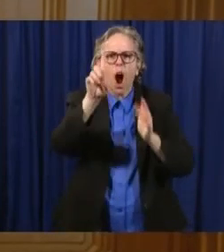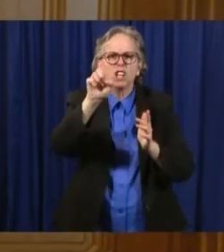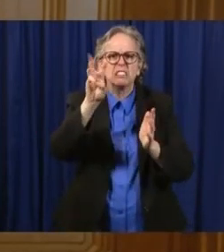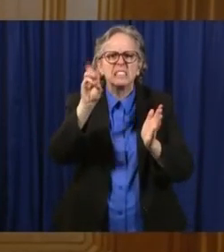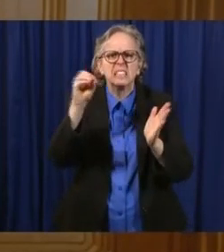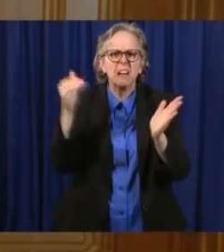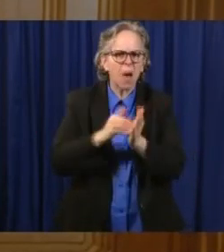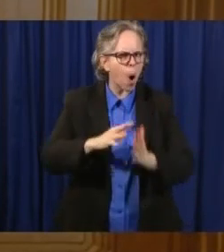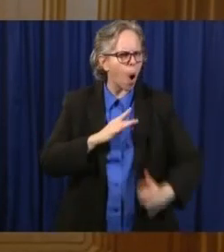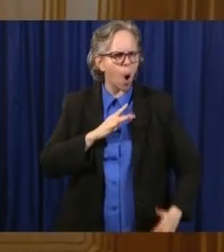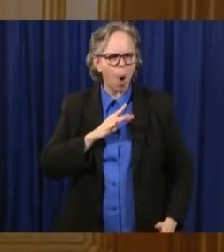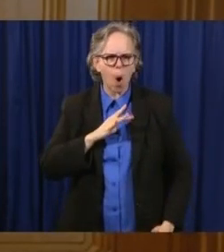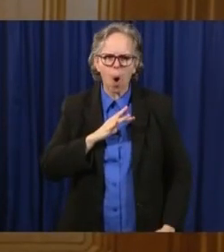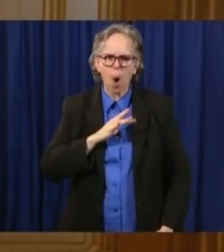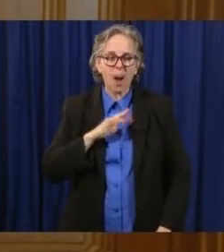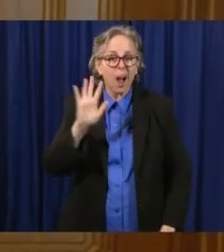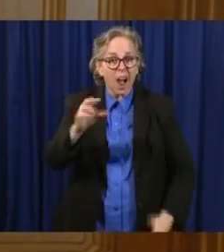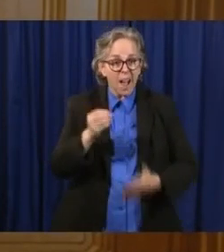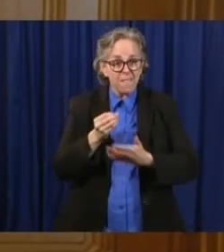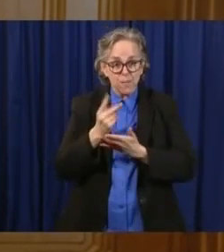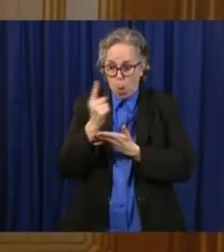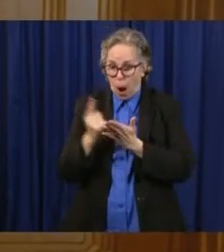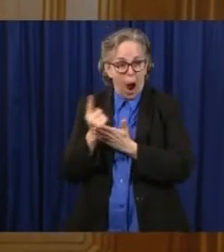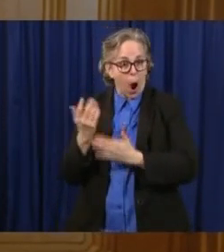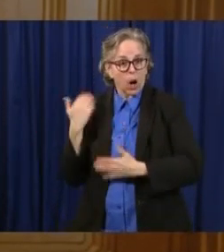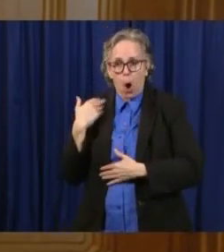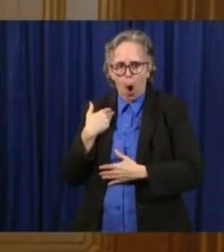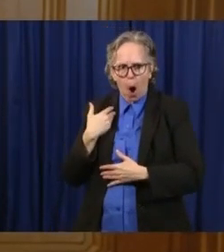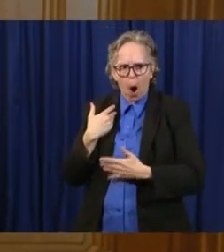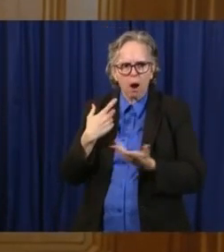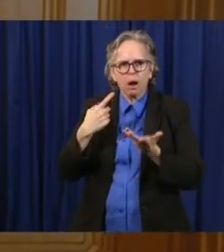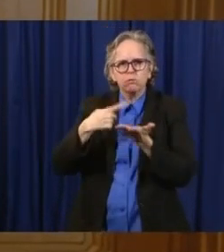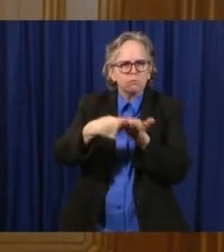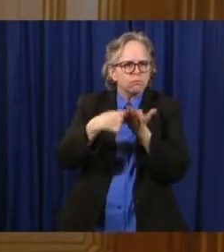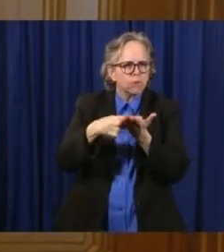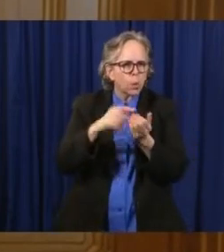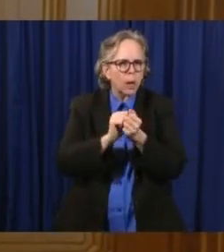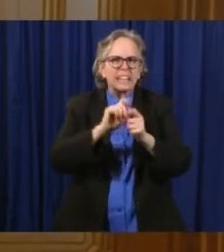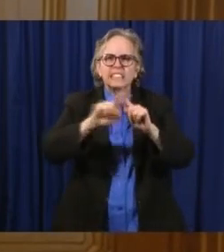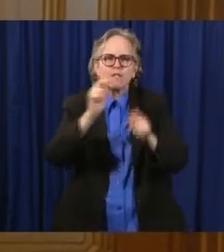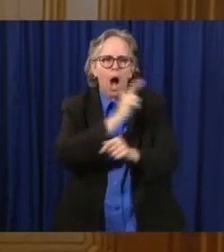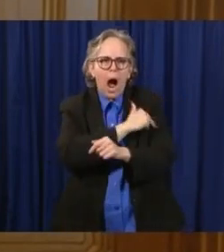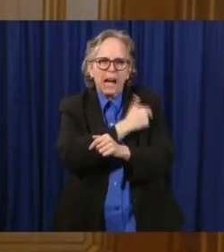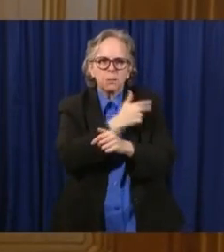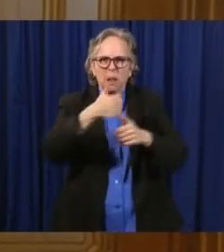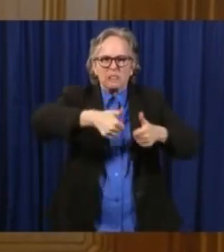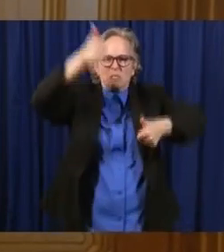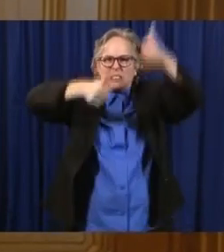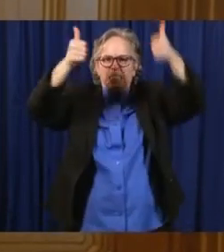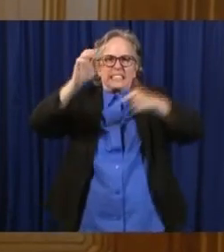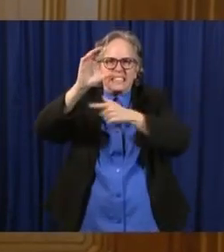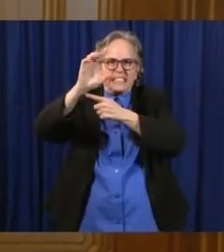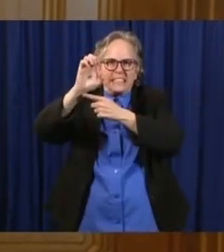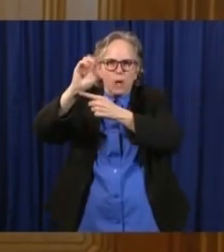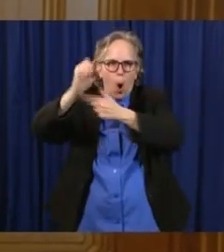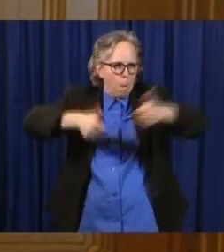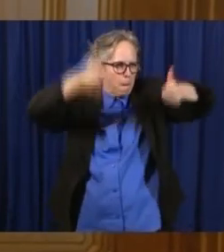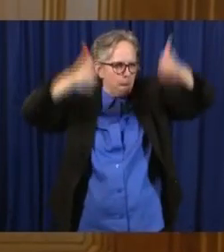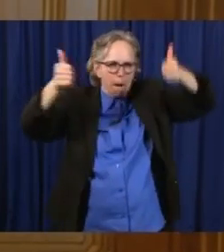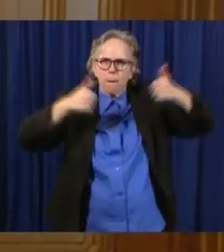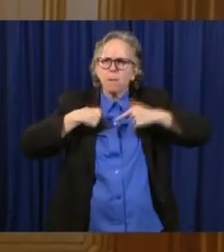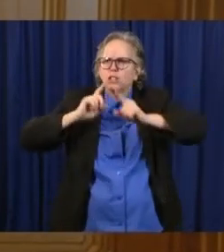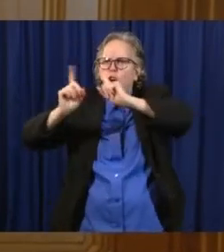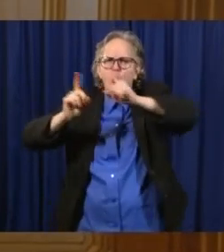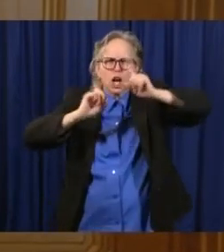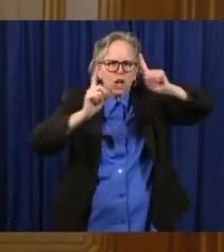the CEOs of many of our hospitals, but I want to make a public plea to them and to everybody in every